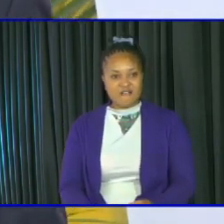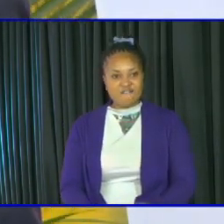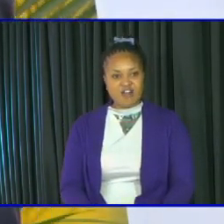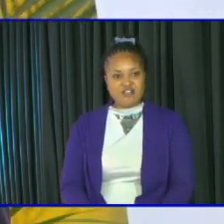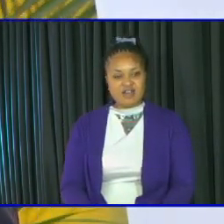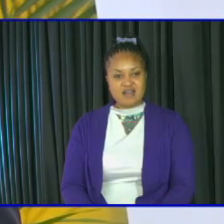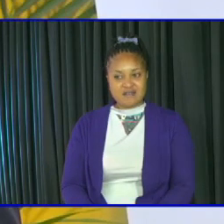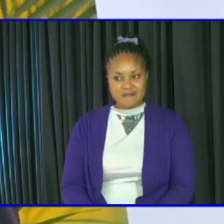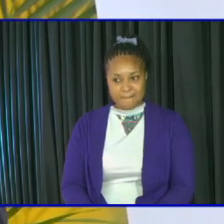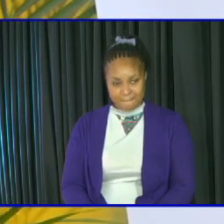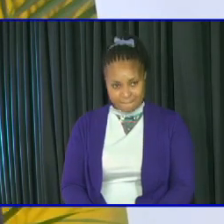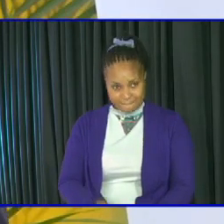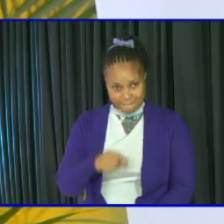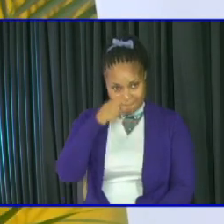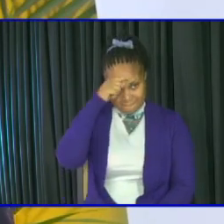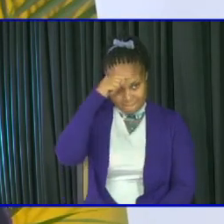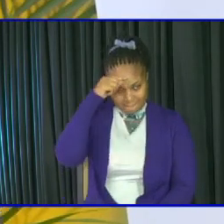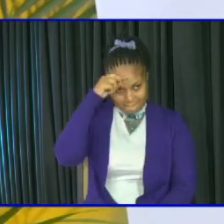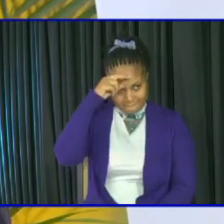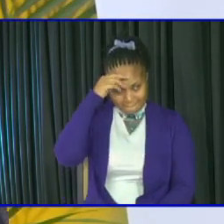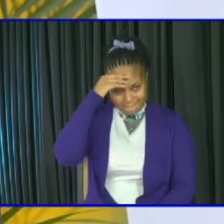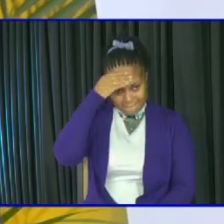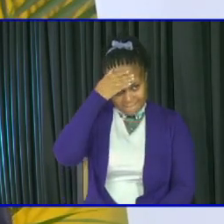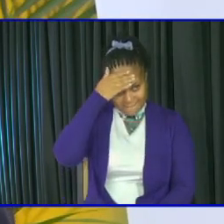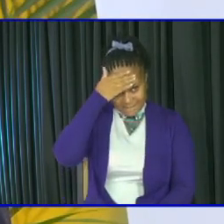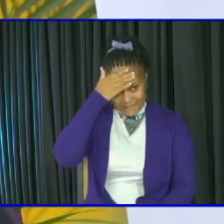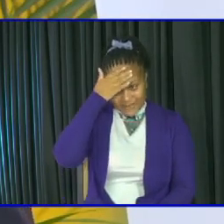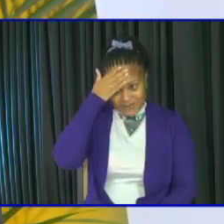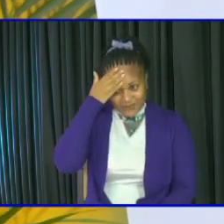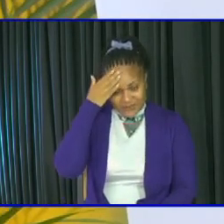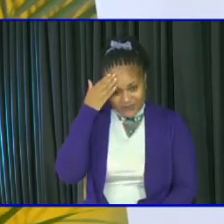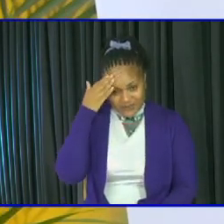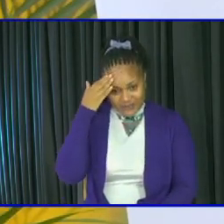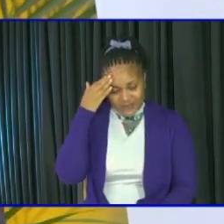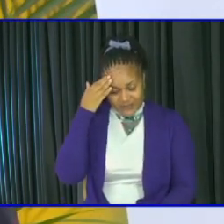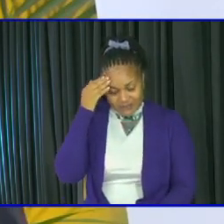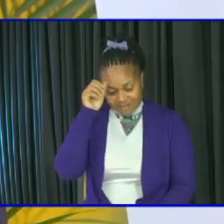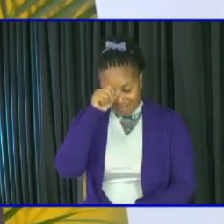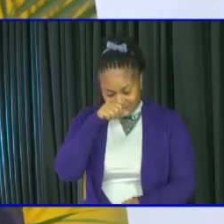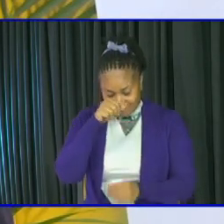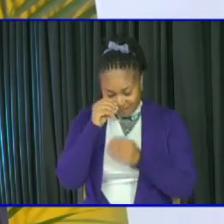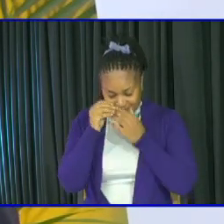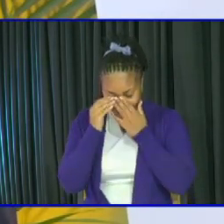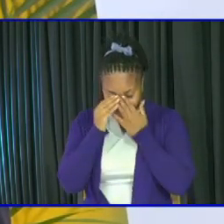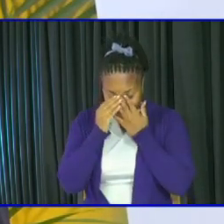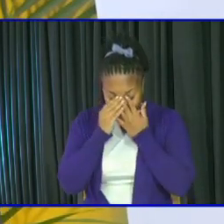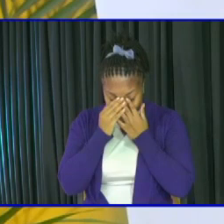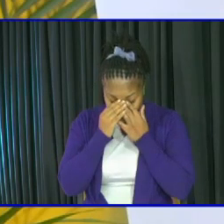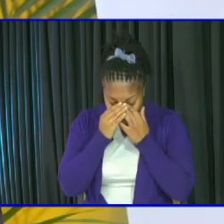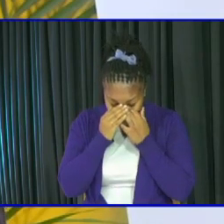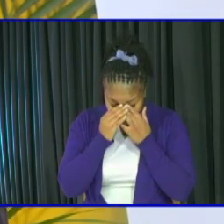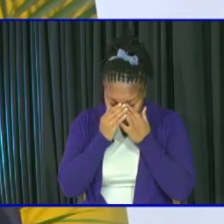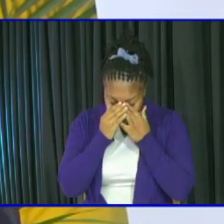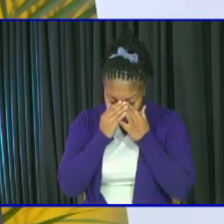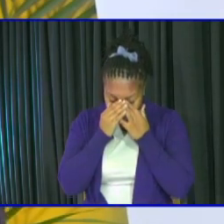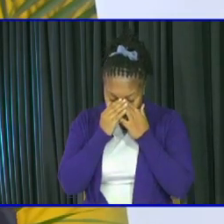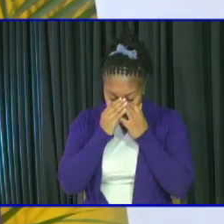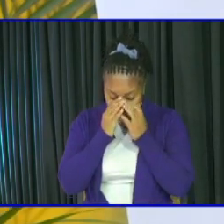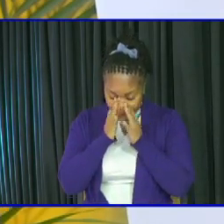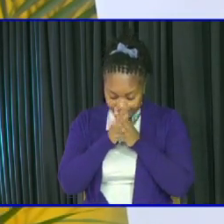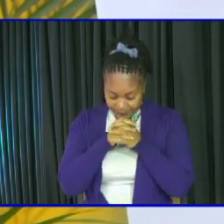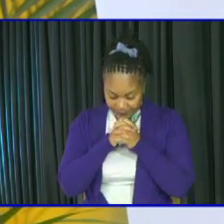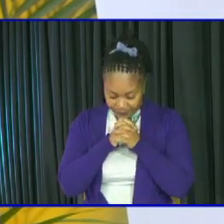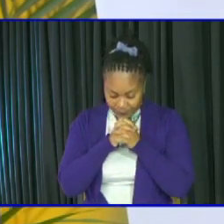Bow your heads with me as we pray. Loving God and O Father, we are indeed